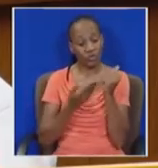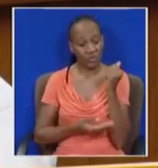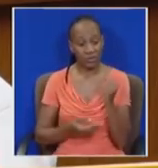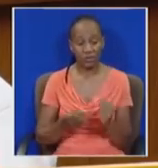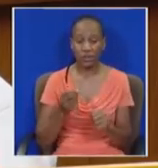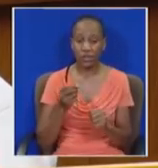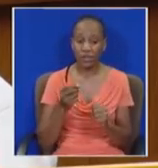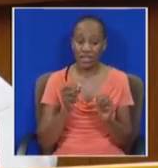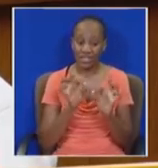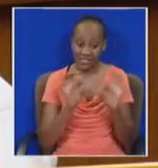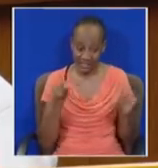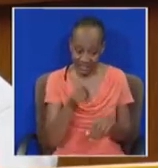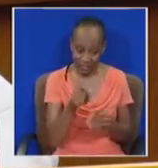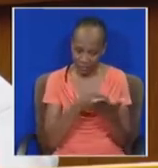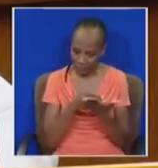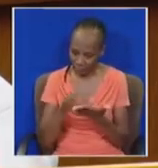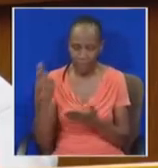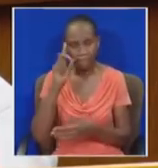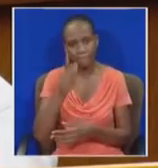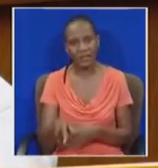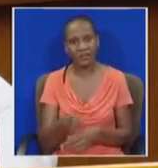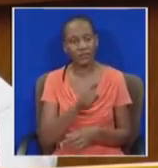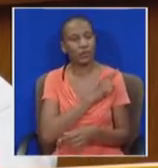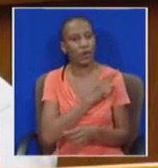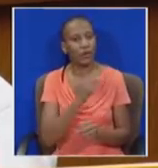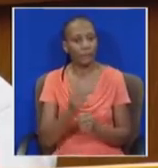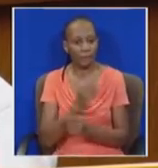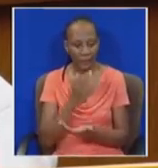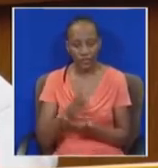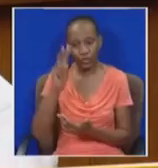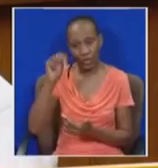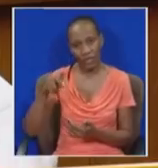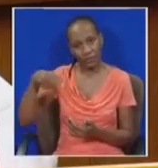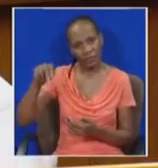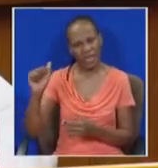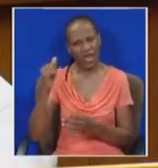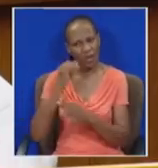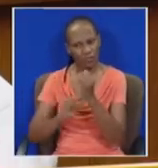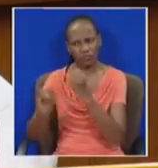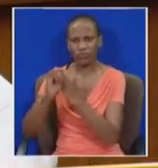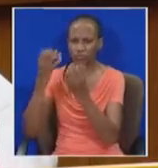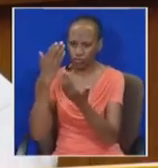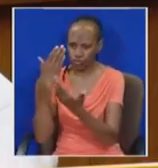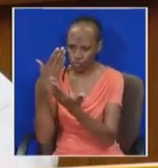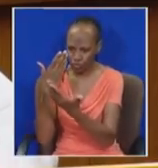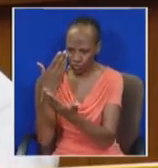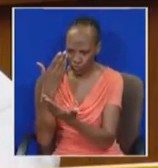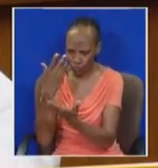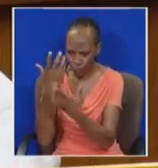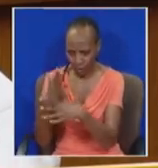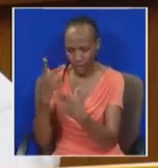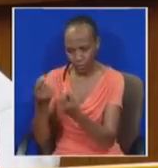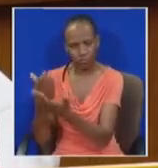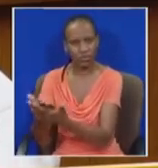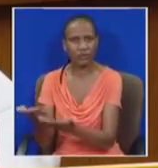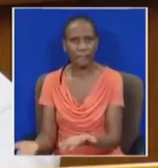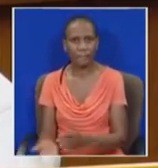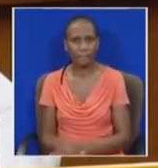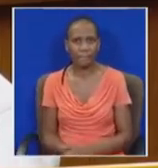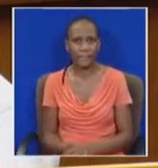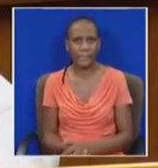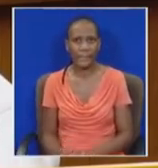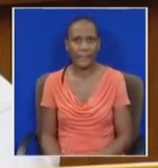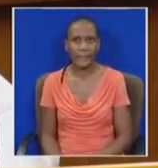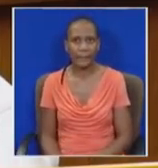to be deleted so to bring final clarity on the NPA's independence. These are but a few of